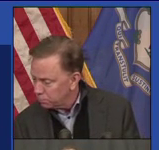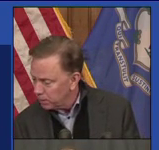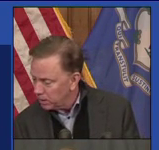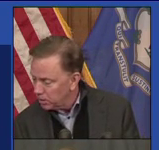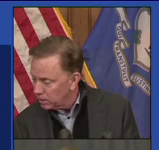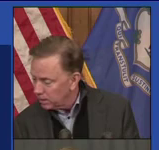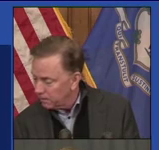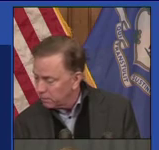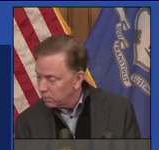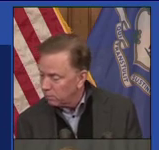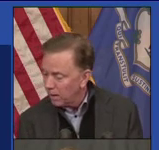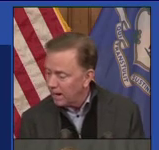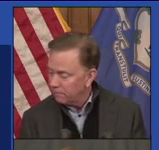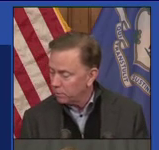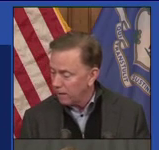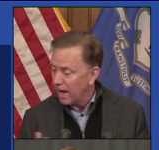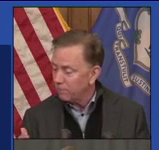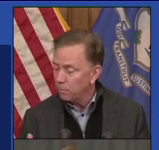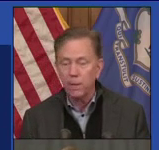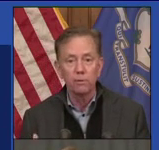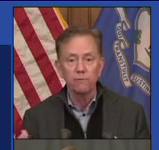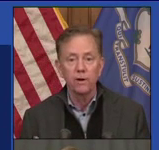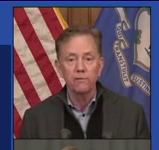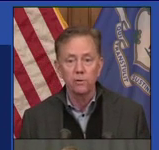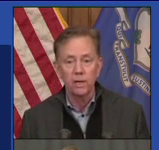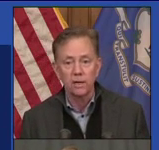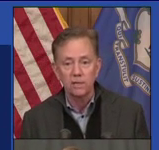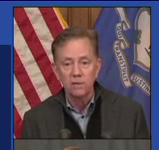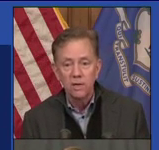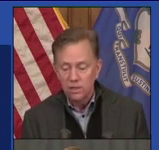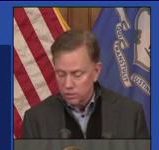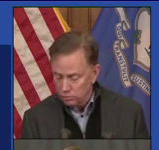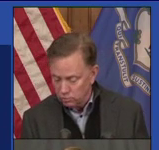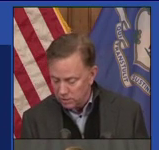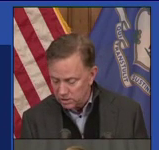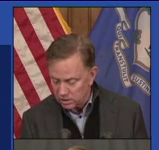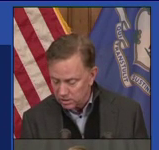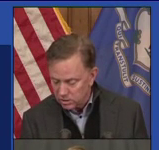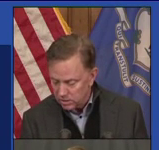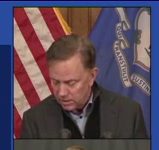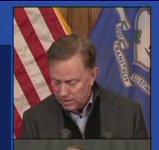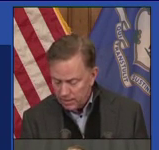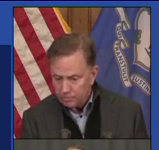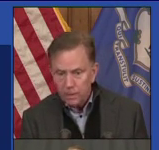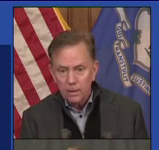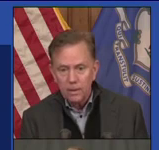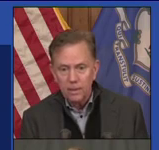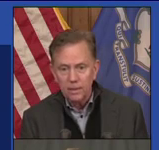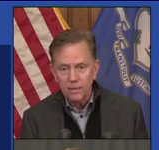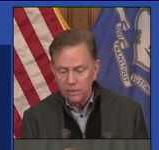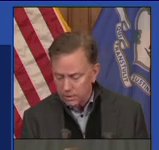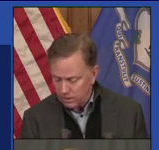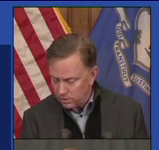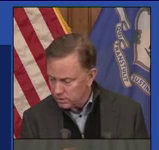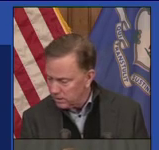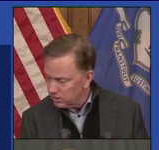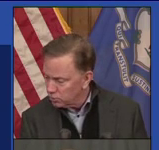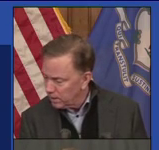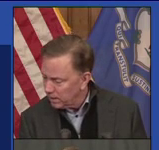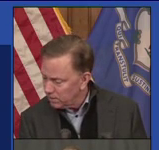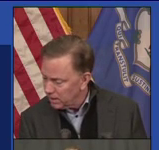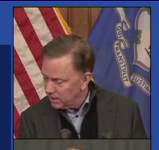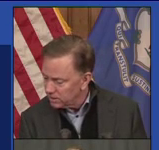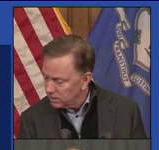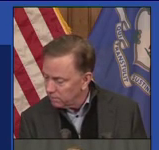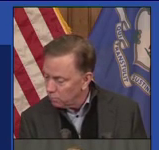it's pretty good. Over half the people in Fairfield County social distance. Another interesting